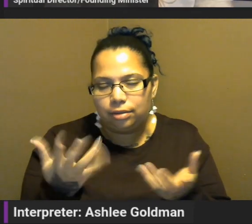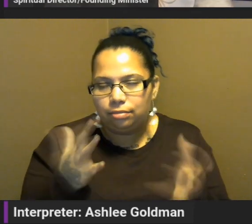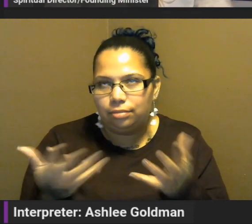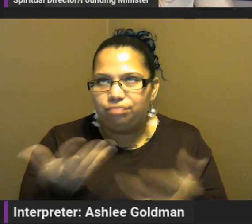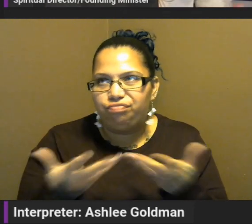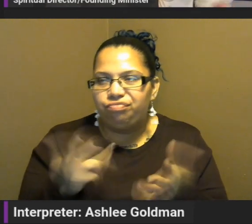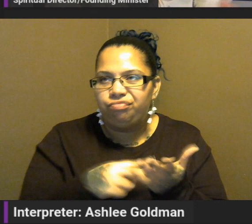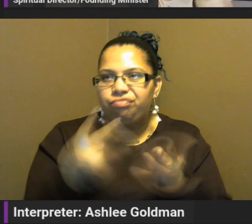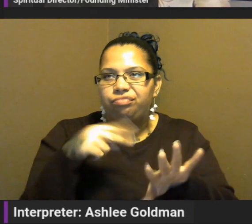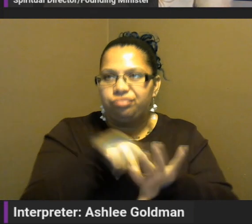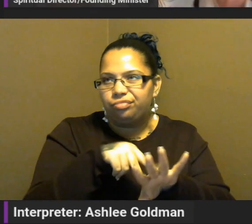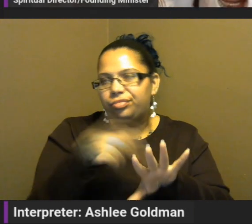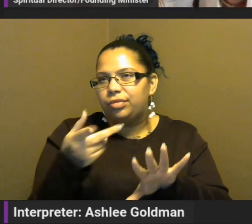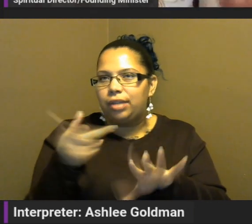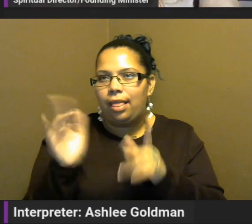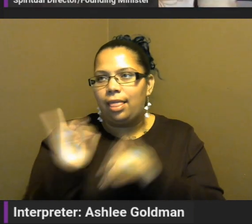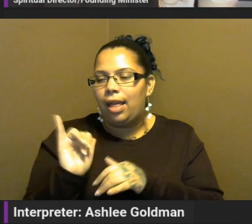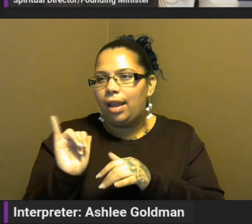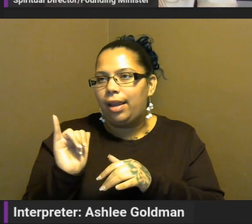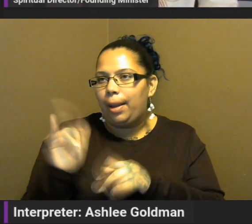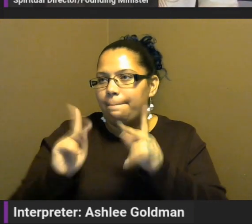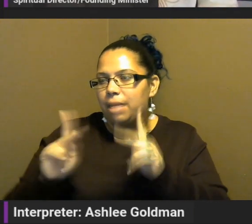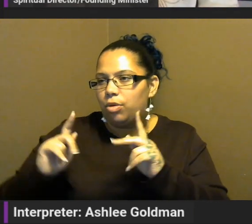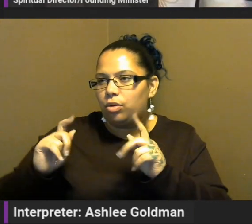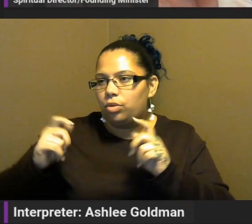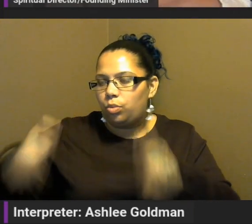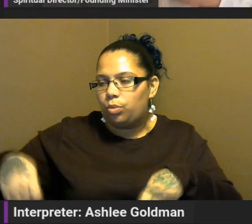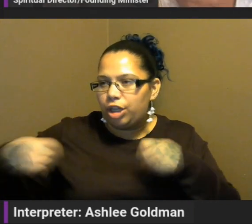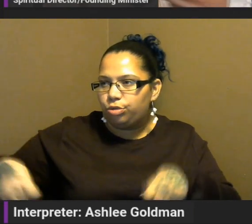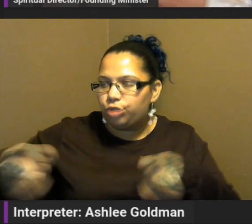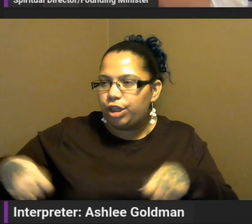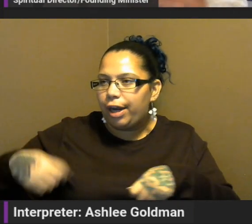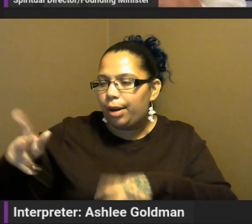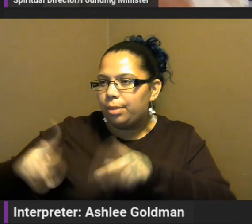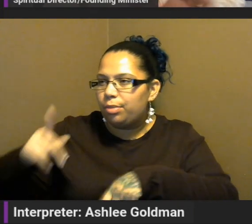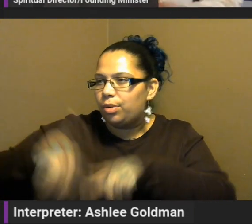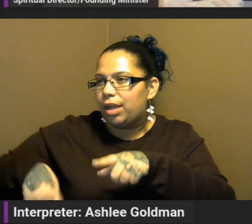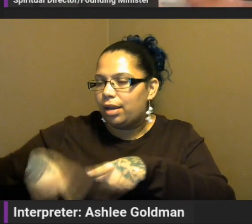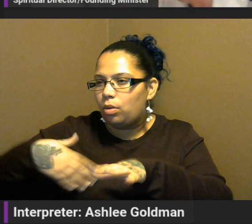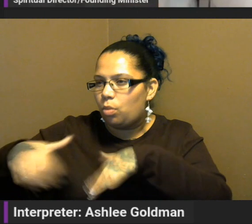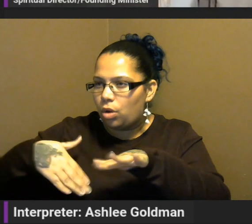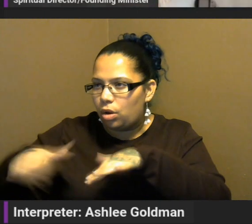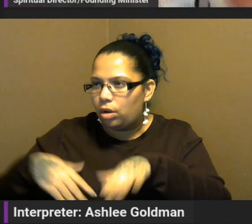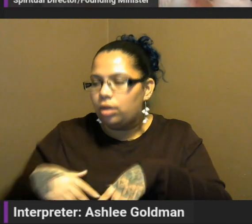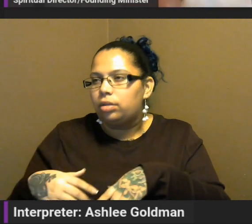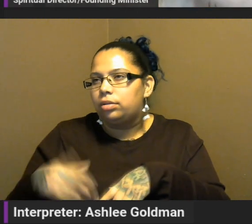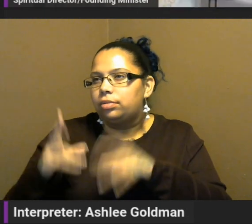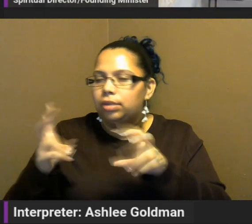those in a wheelchair? What about those who cannot, quote unquote, walk? So we equate walking with, right? Once